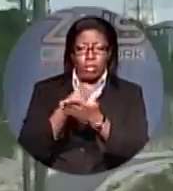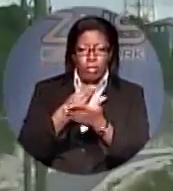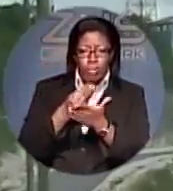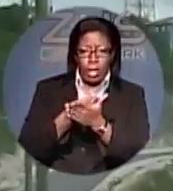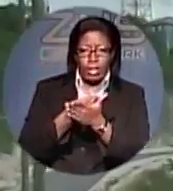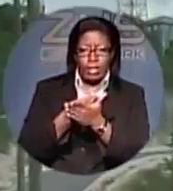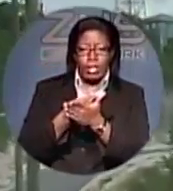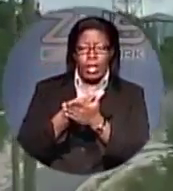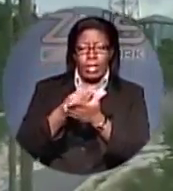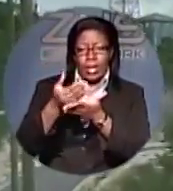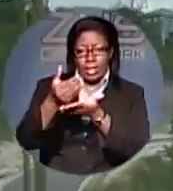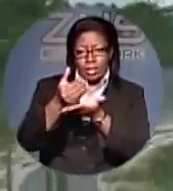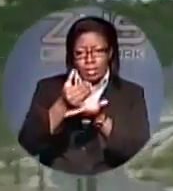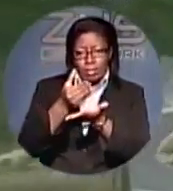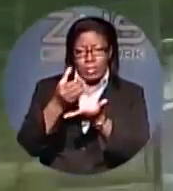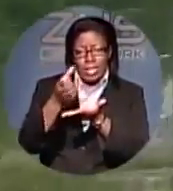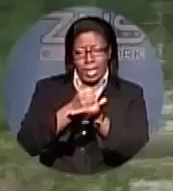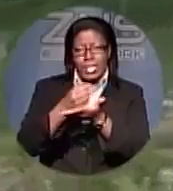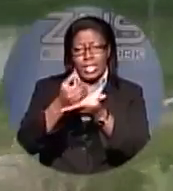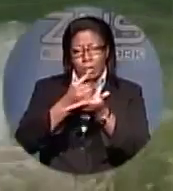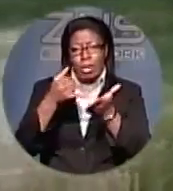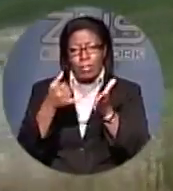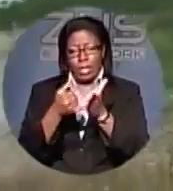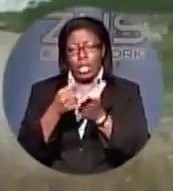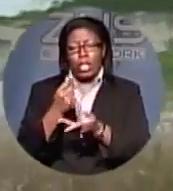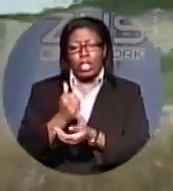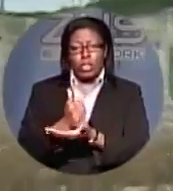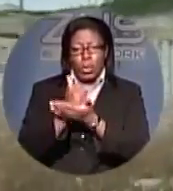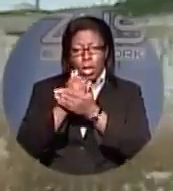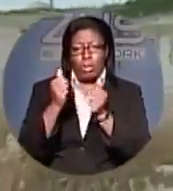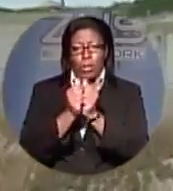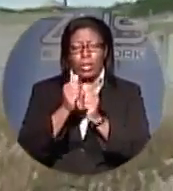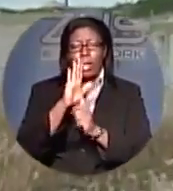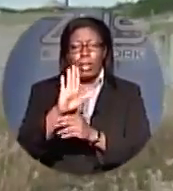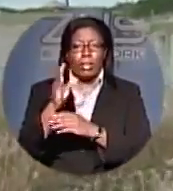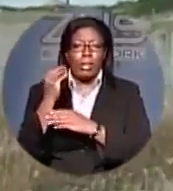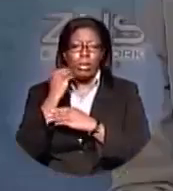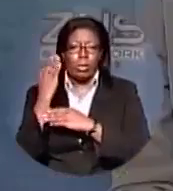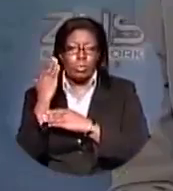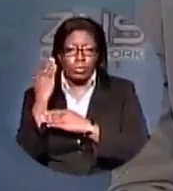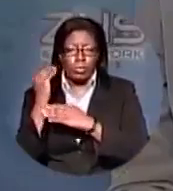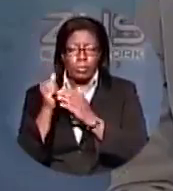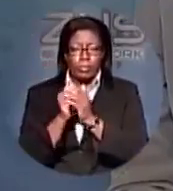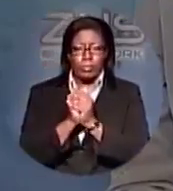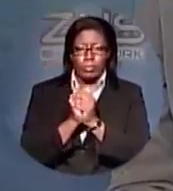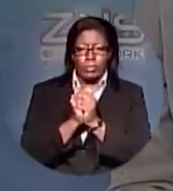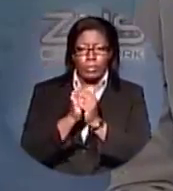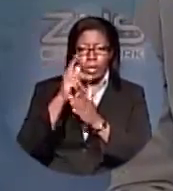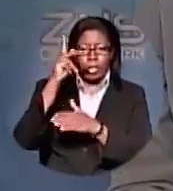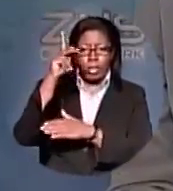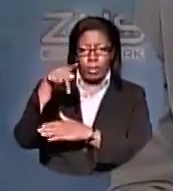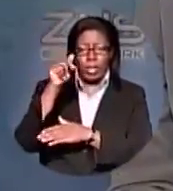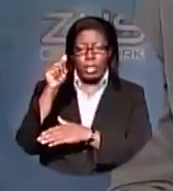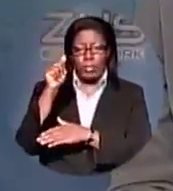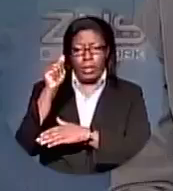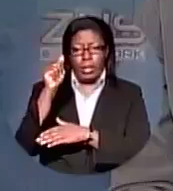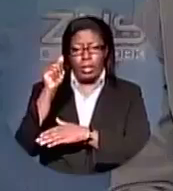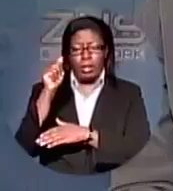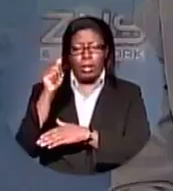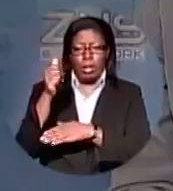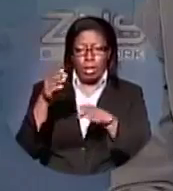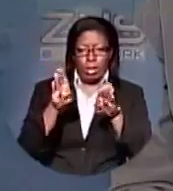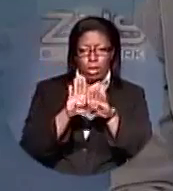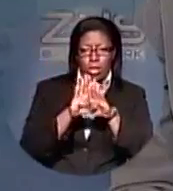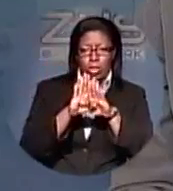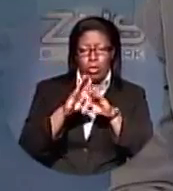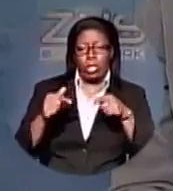of saving their homes from foreclosure. Giovanni Stewart, ZNS News. The PLP's foreclosure plan for